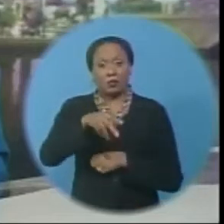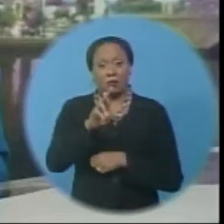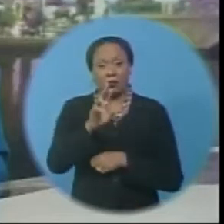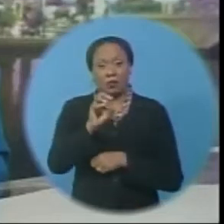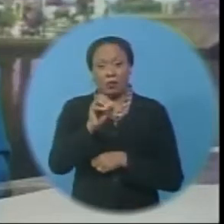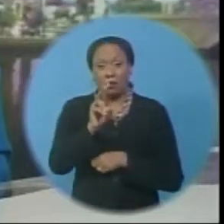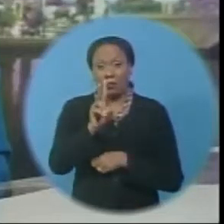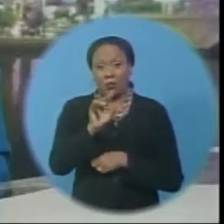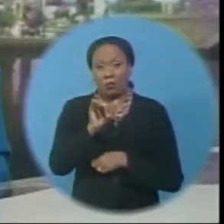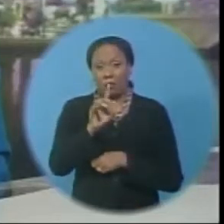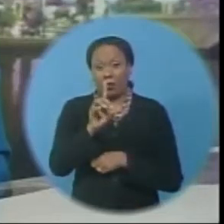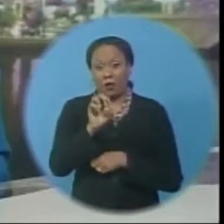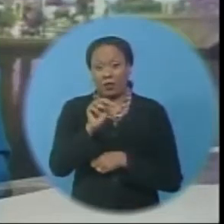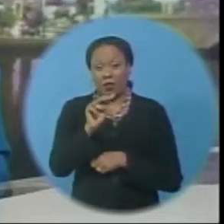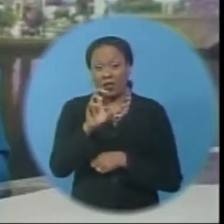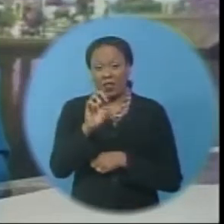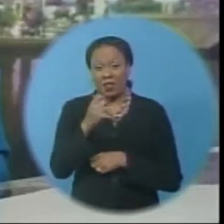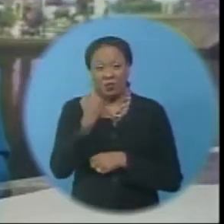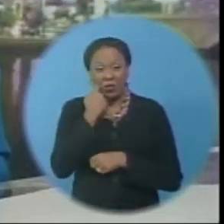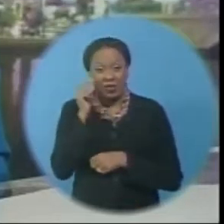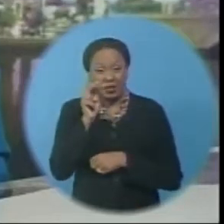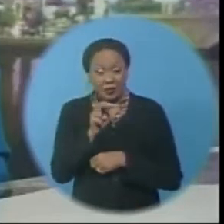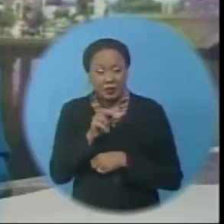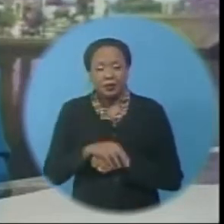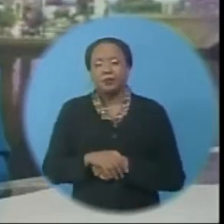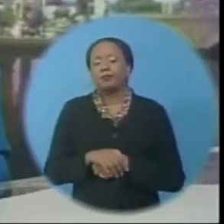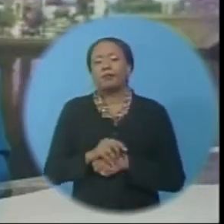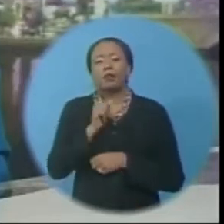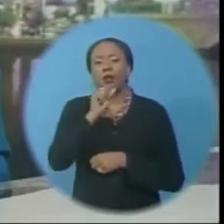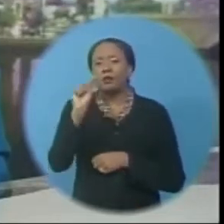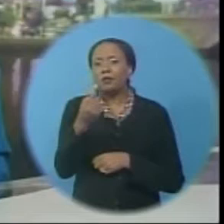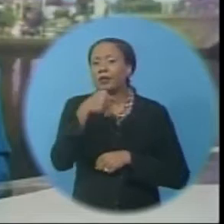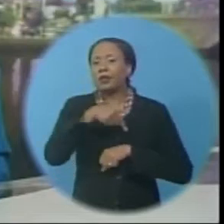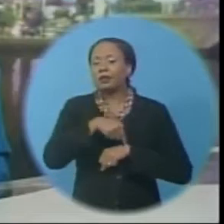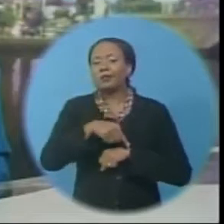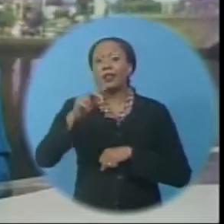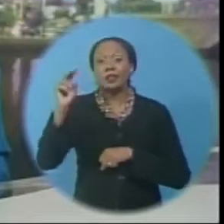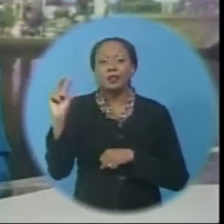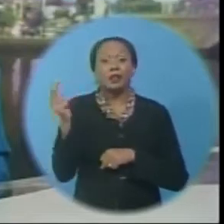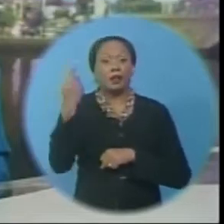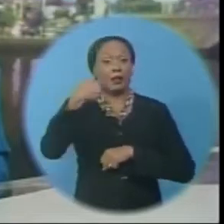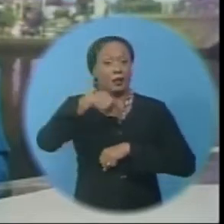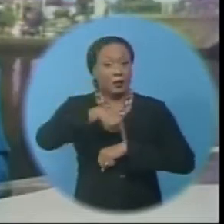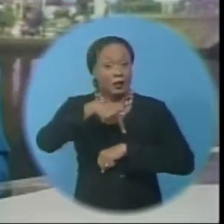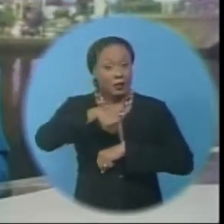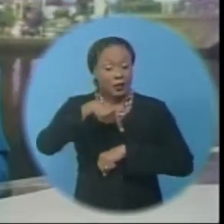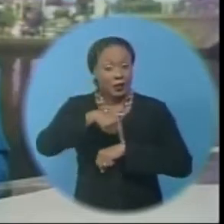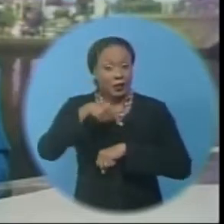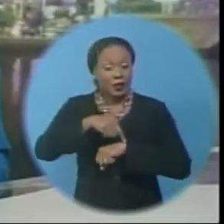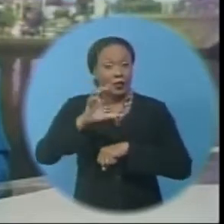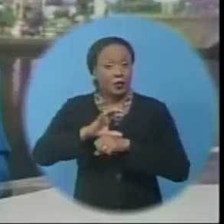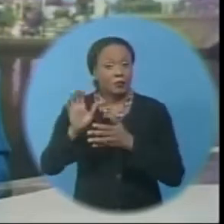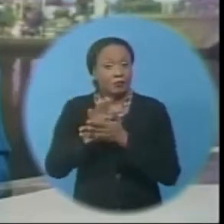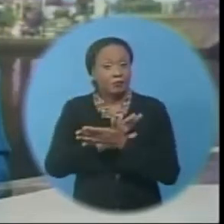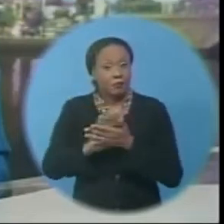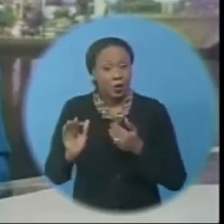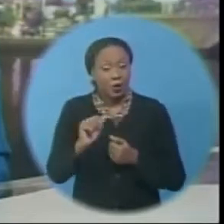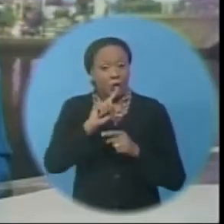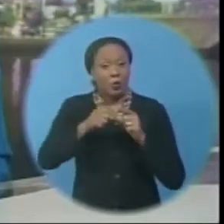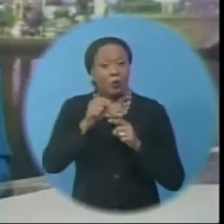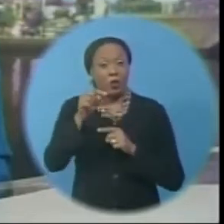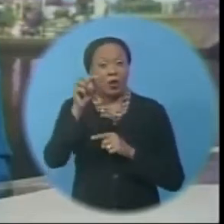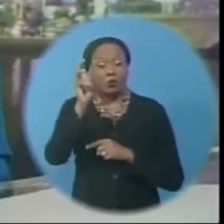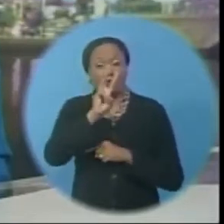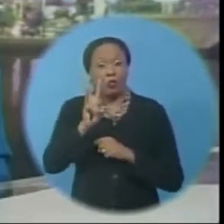with the elements. It's the second time a portion of the 185-year-old property has been damaged as a weather system